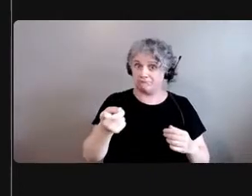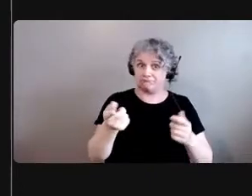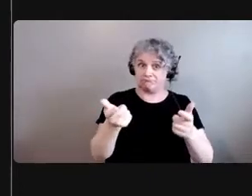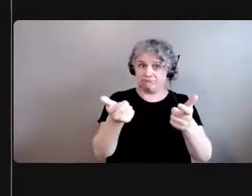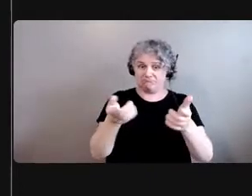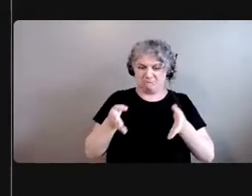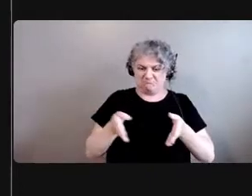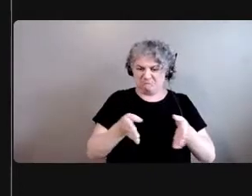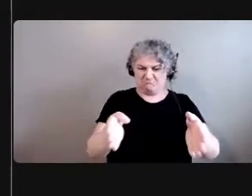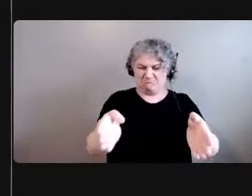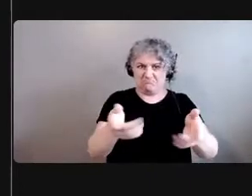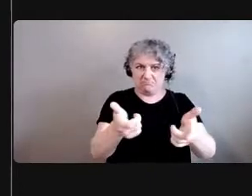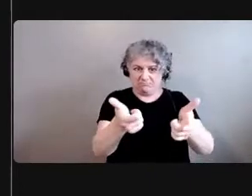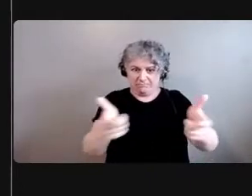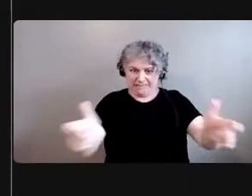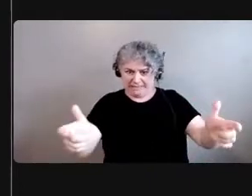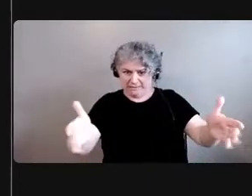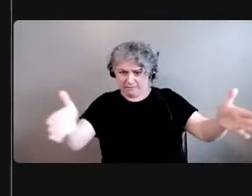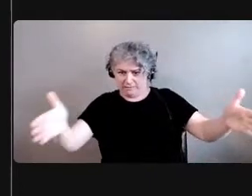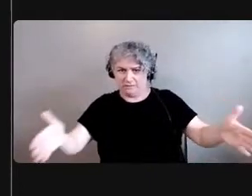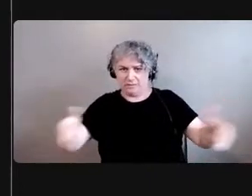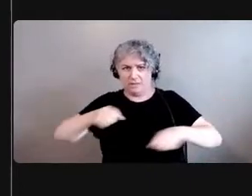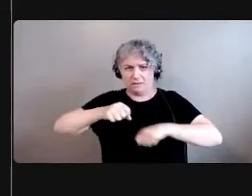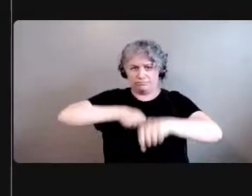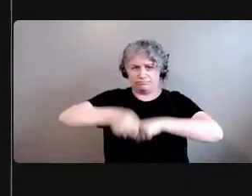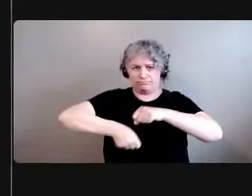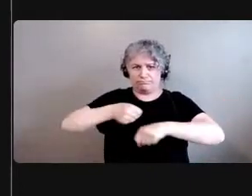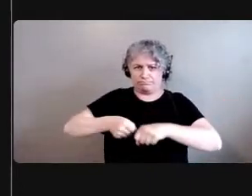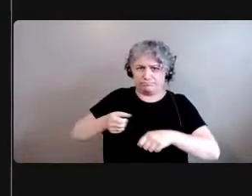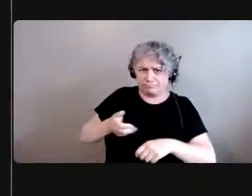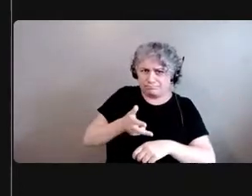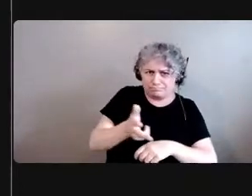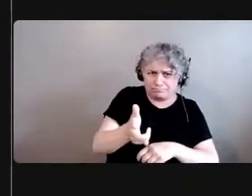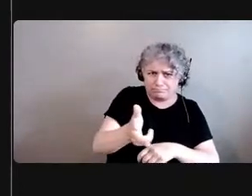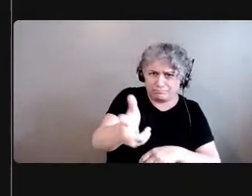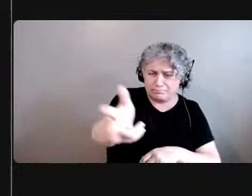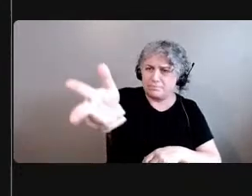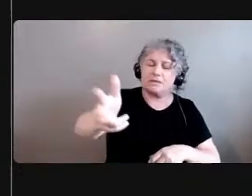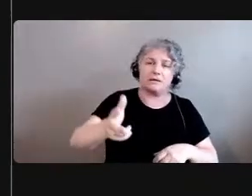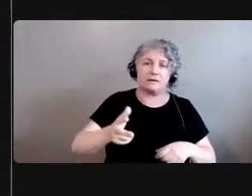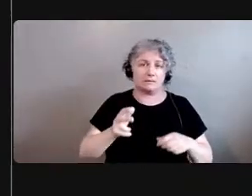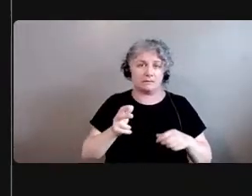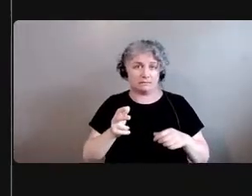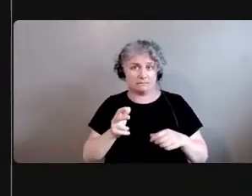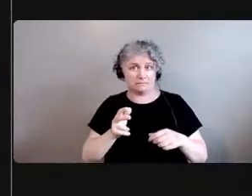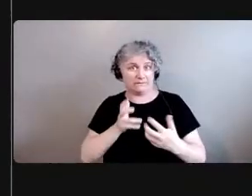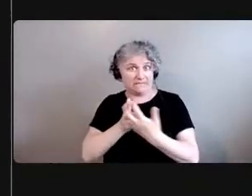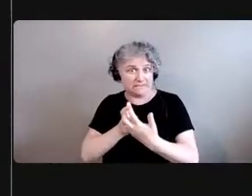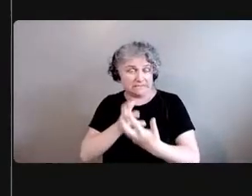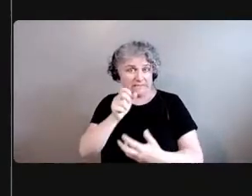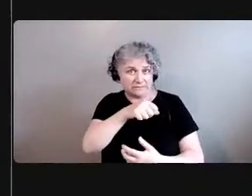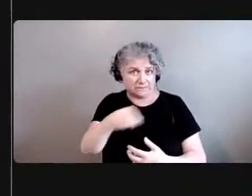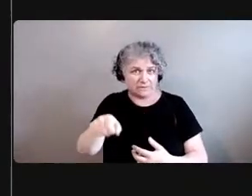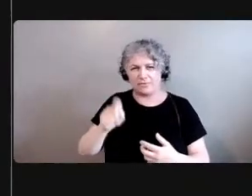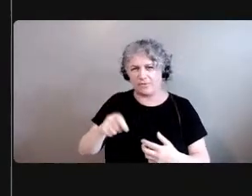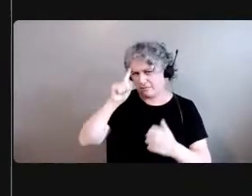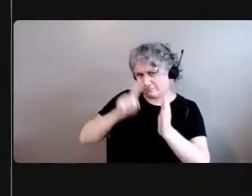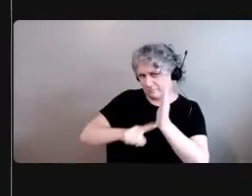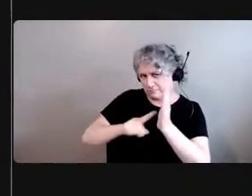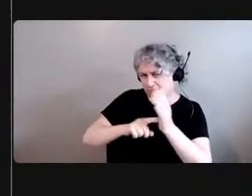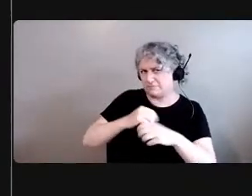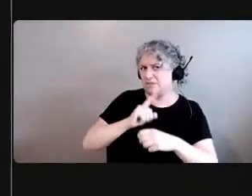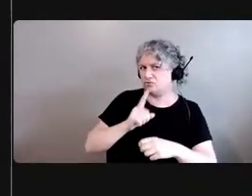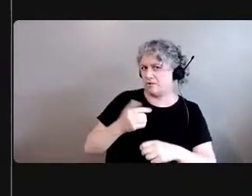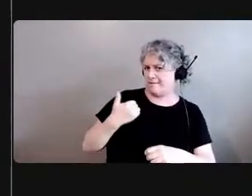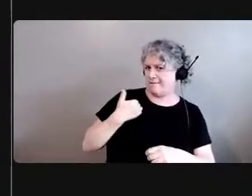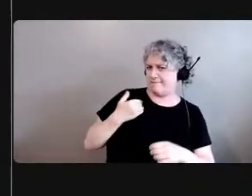bike lane for a hand cycle to get out and venture into. And so that's one of the big things that we're always looking into, just to see